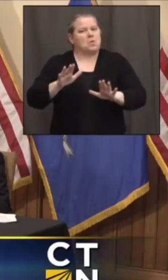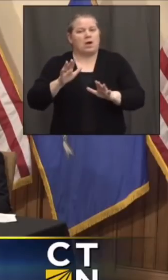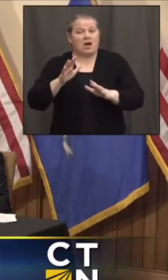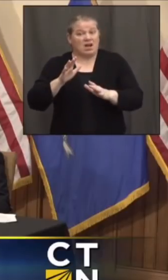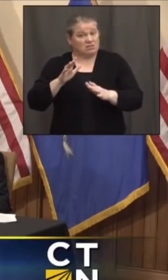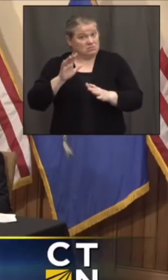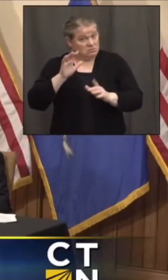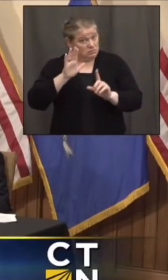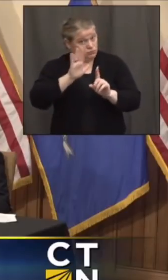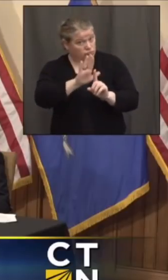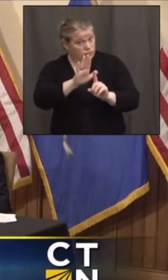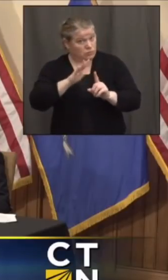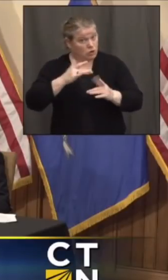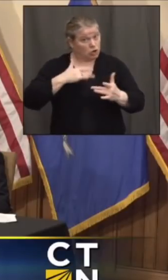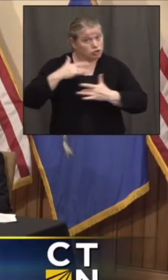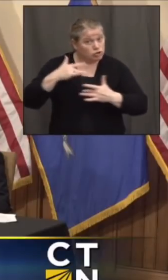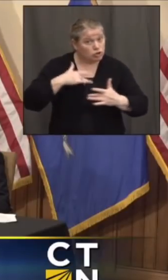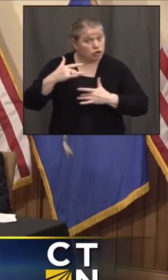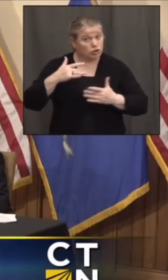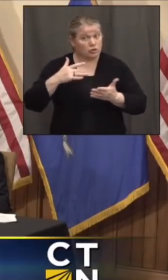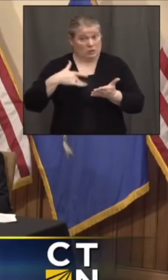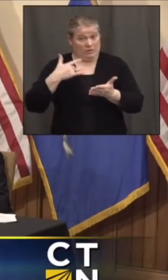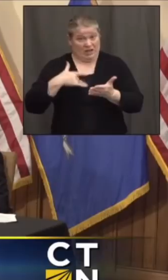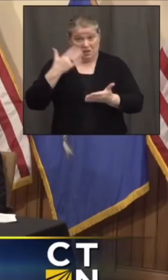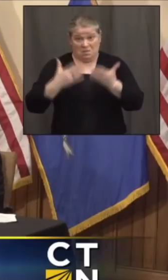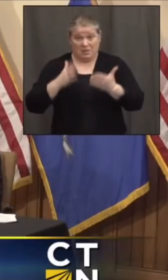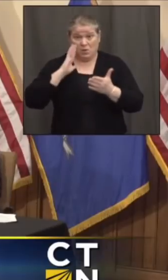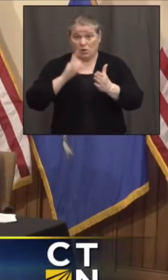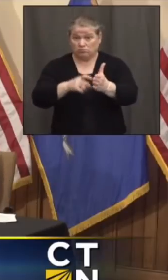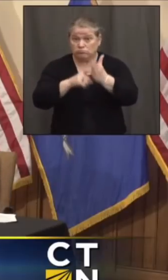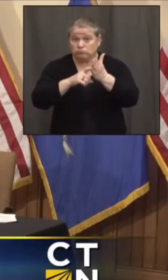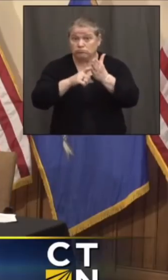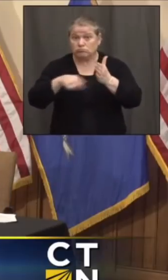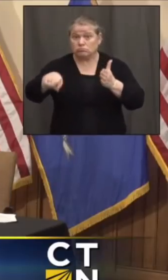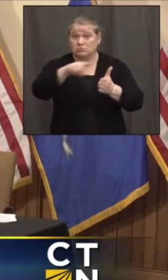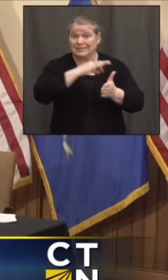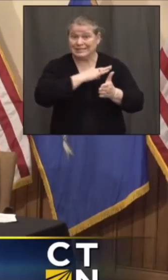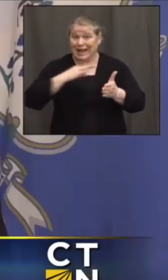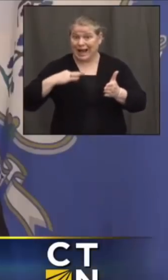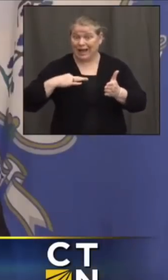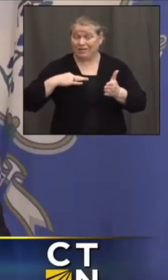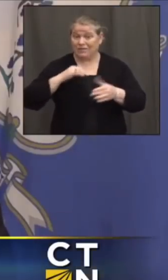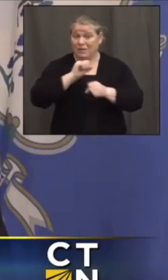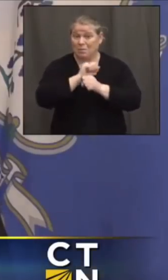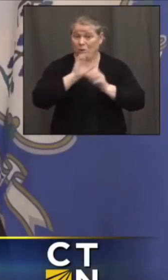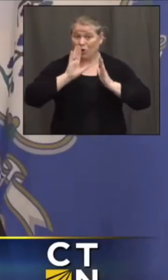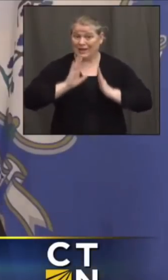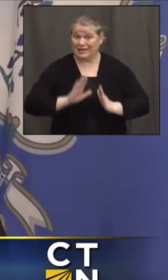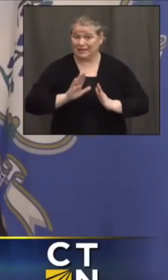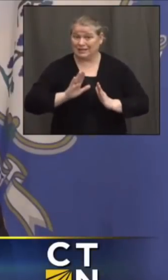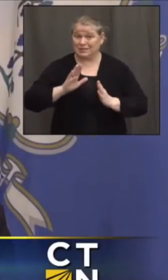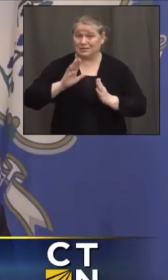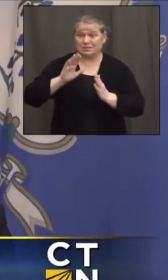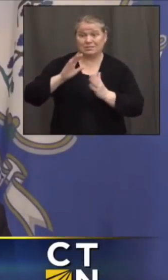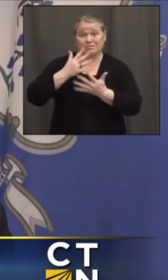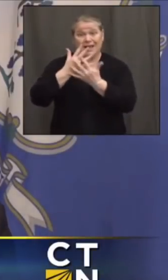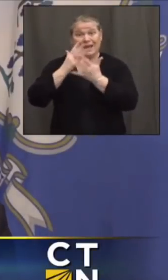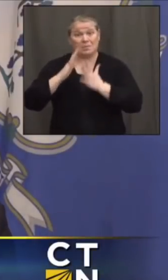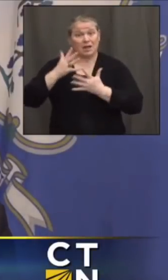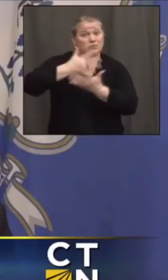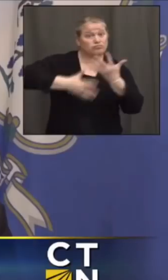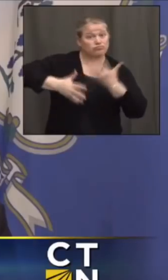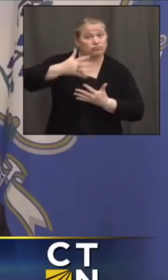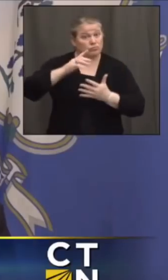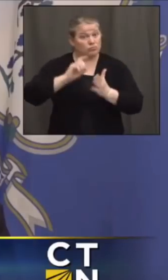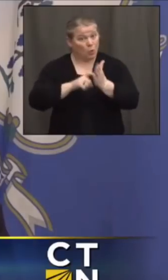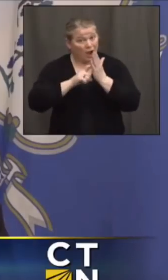require them to get the vaccine to be around inmates? Not at this point, but we're getting the vaccine to people, like you